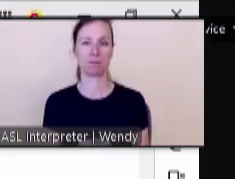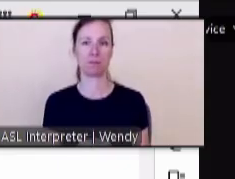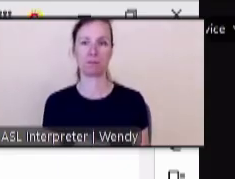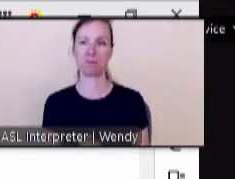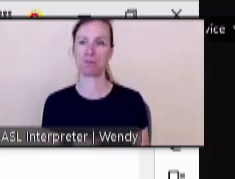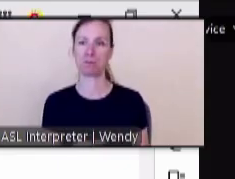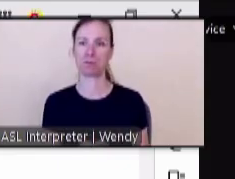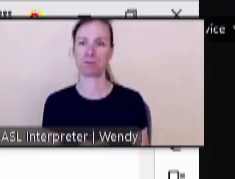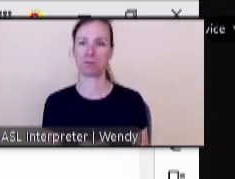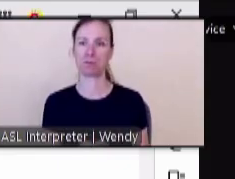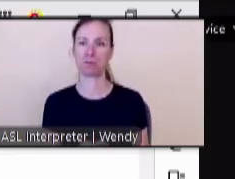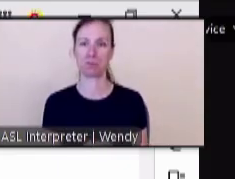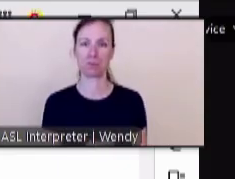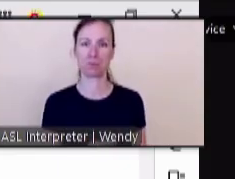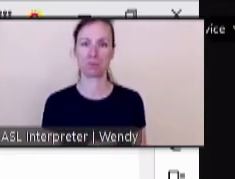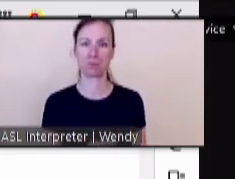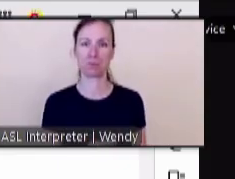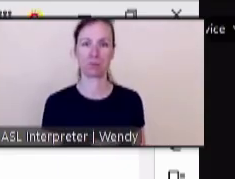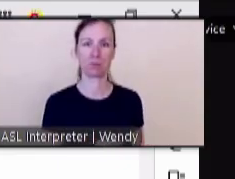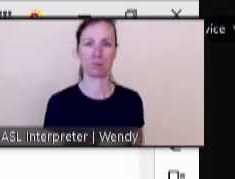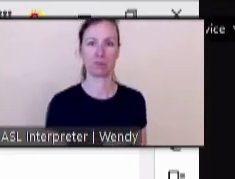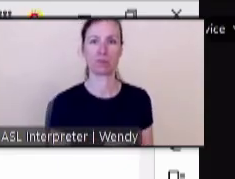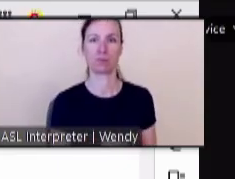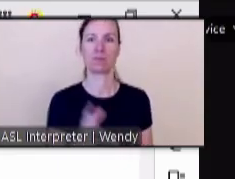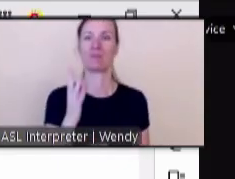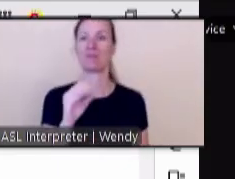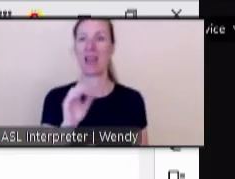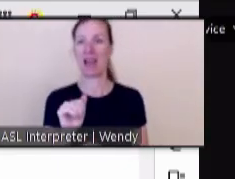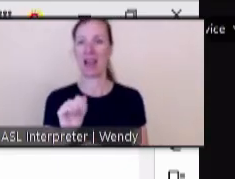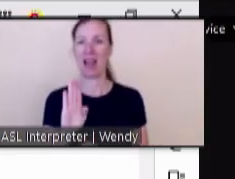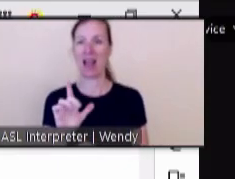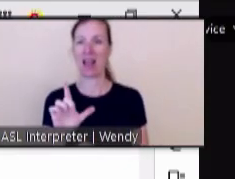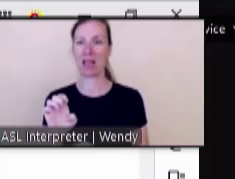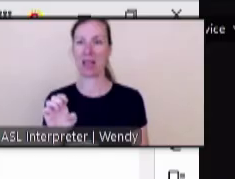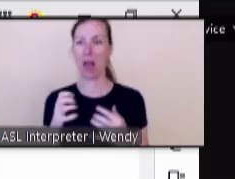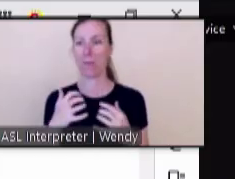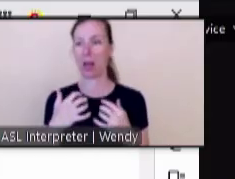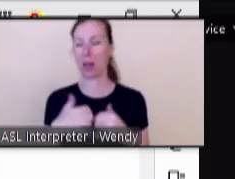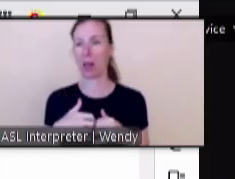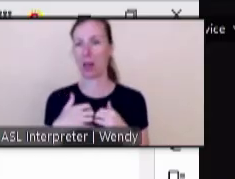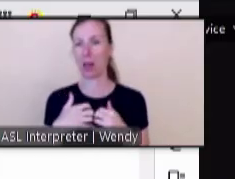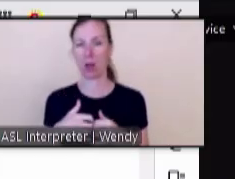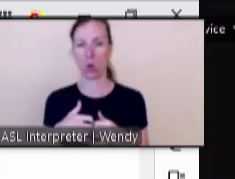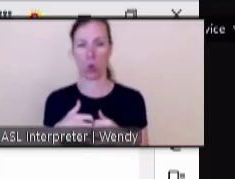And cable equipment capital, that's to ensure that